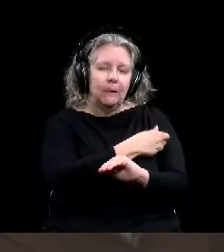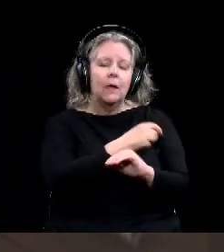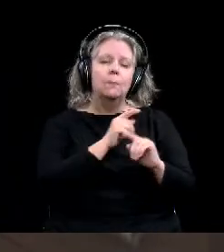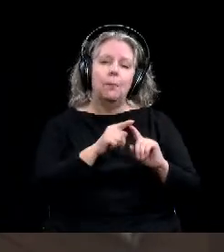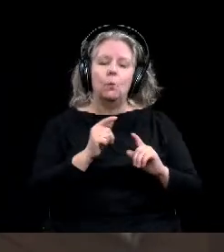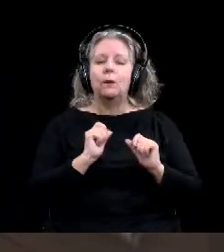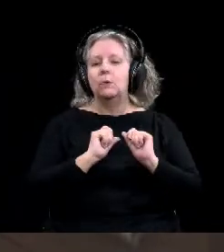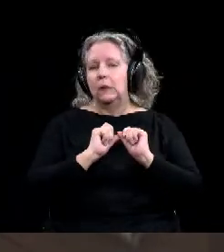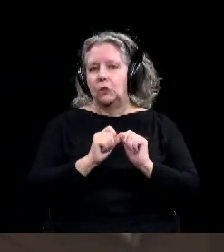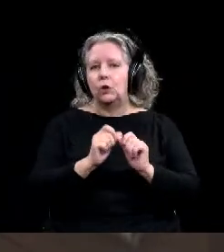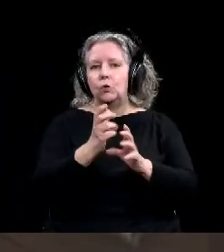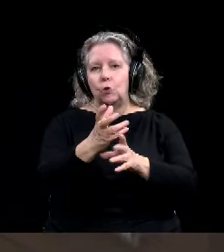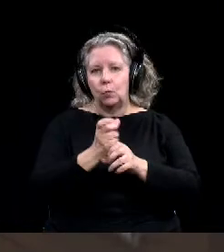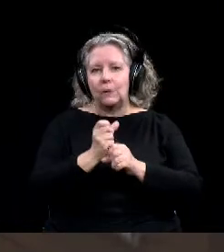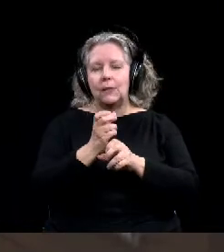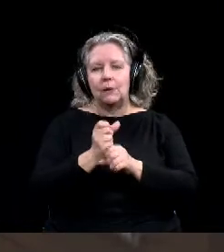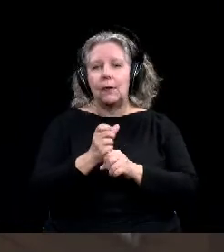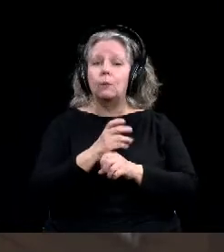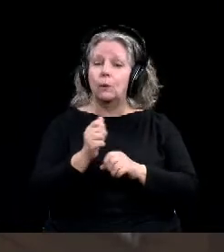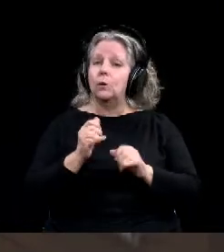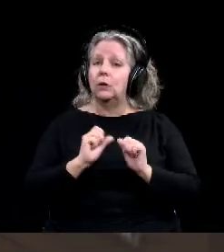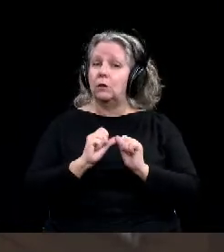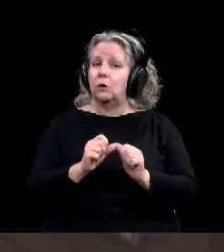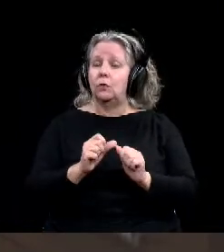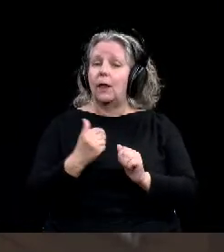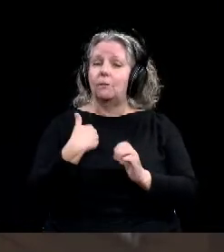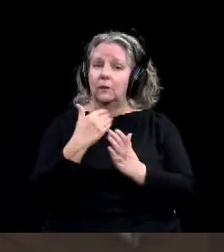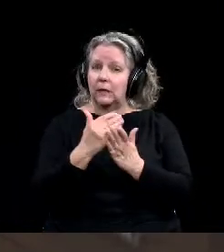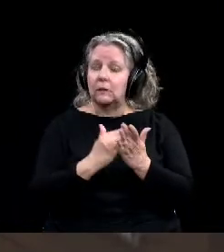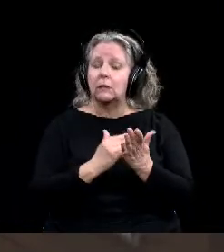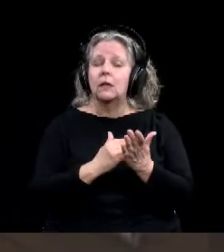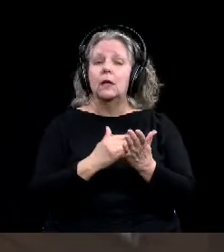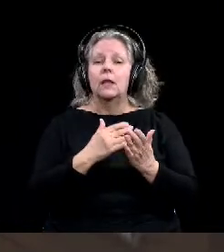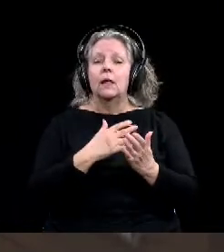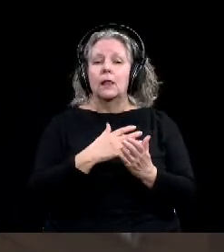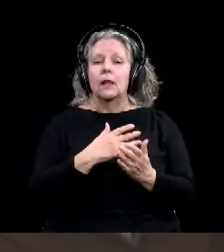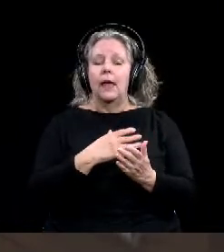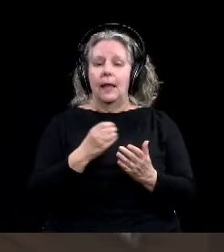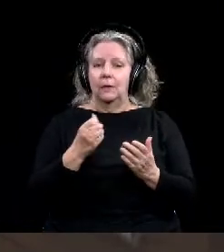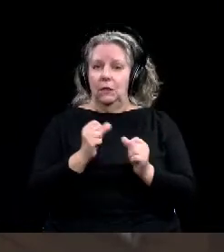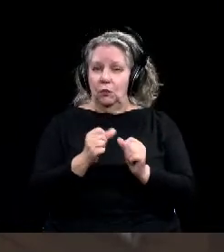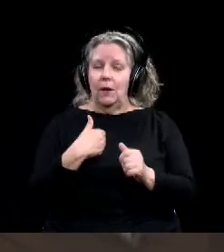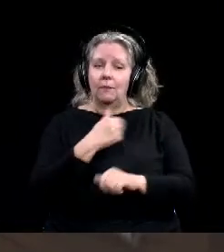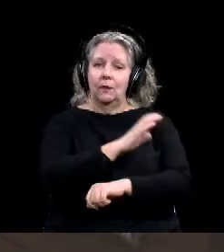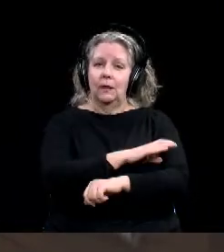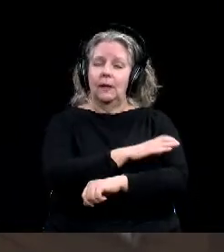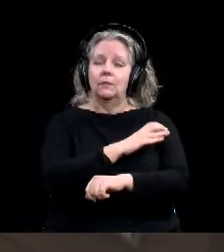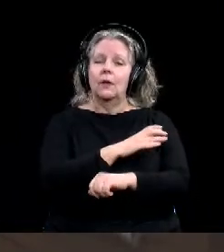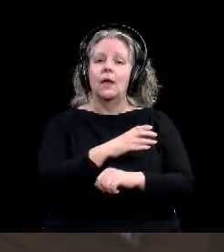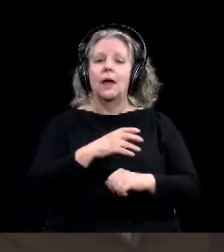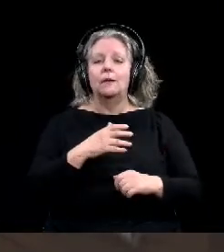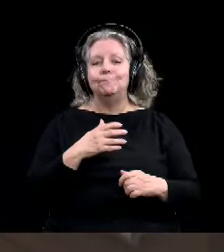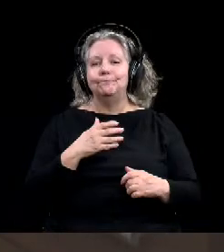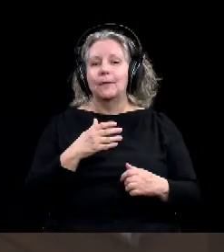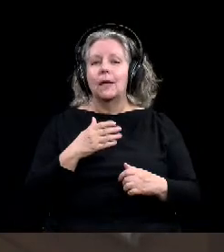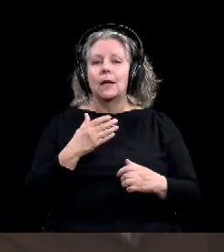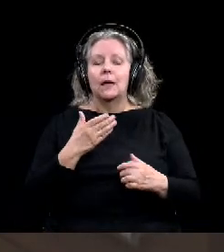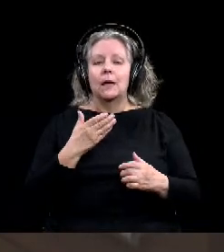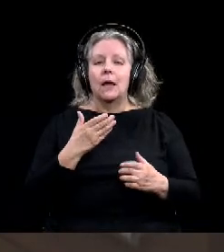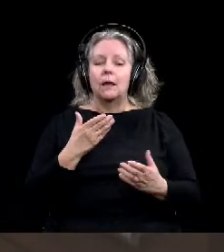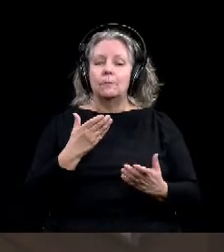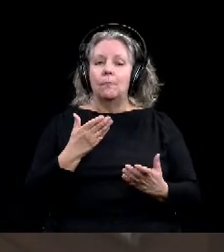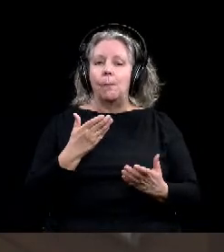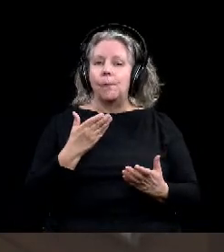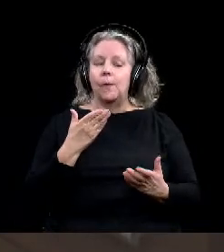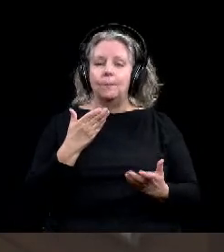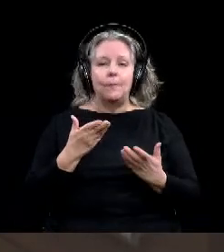and friends who may not be comfortable with the process or have access to devices with which to register, and offer to